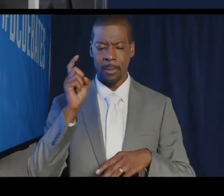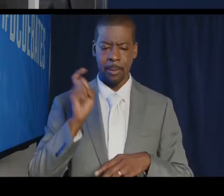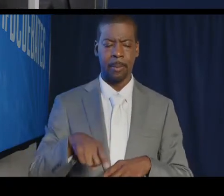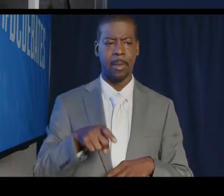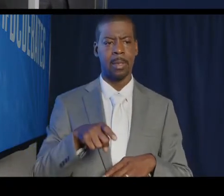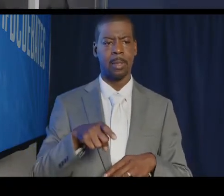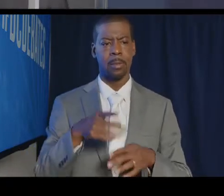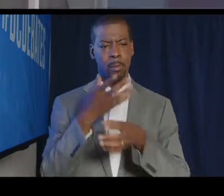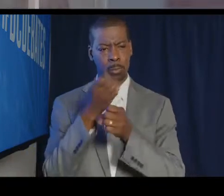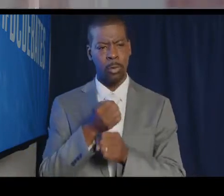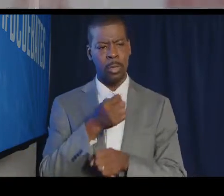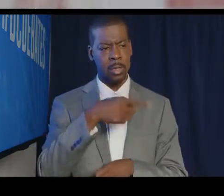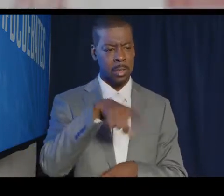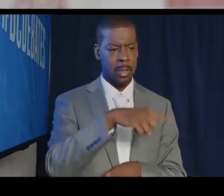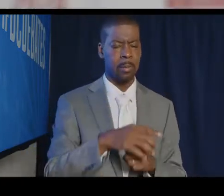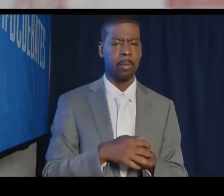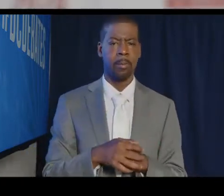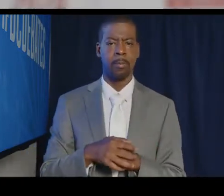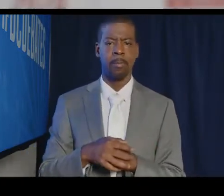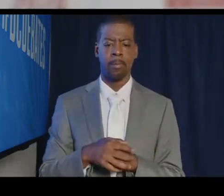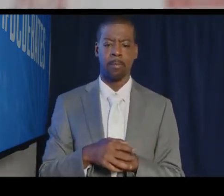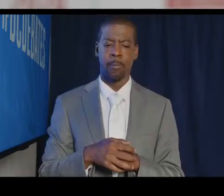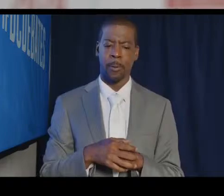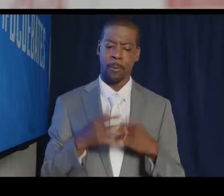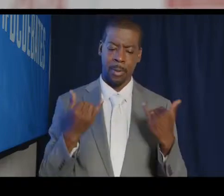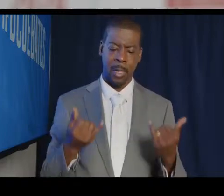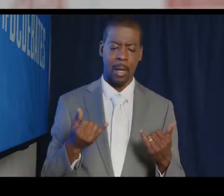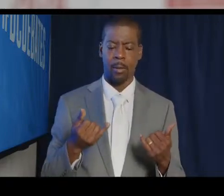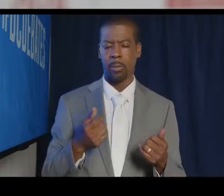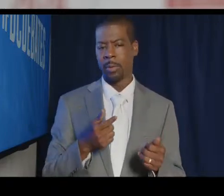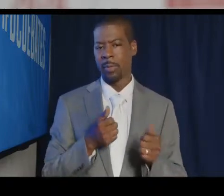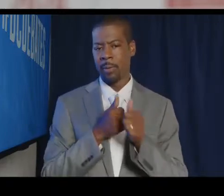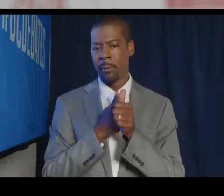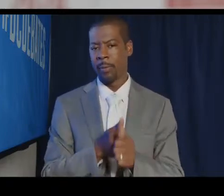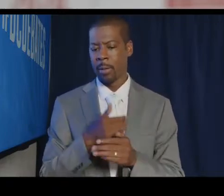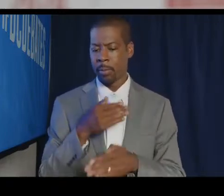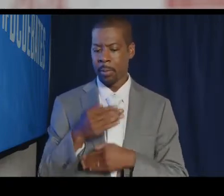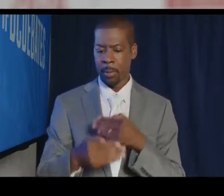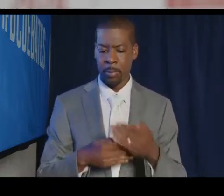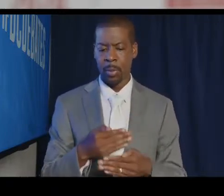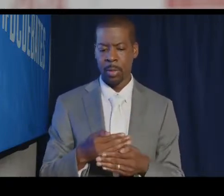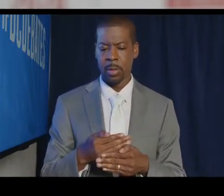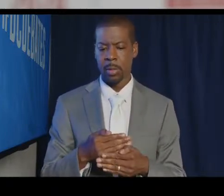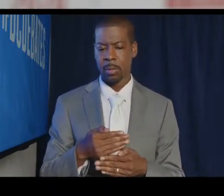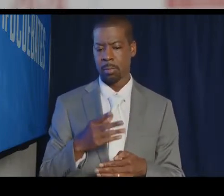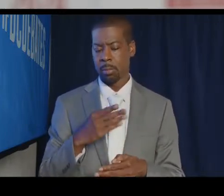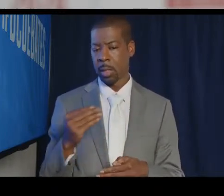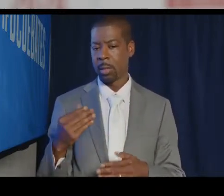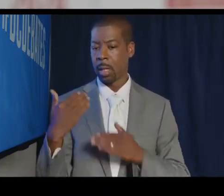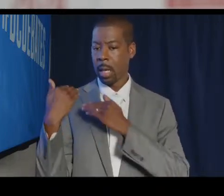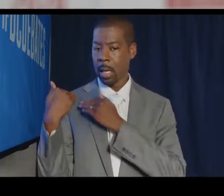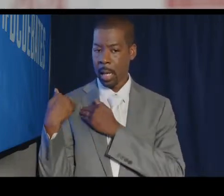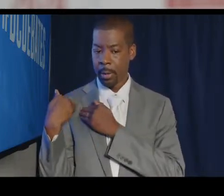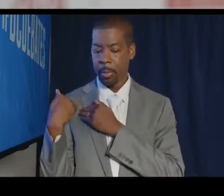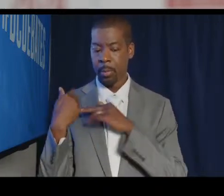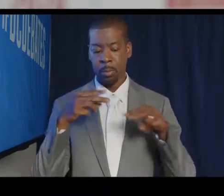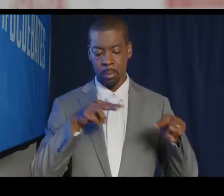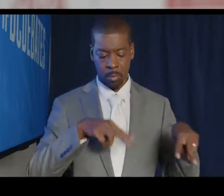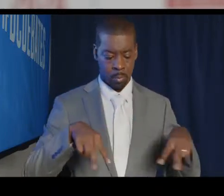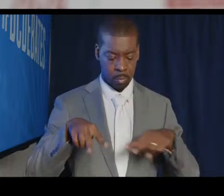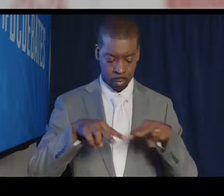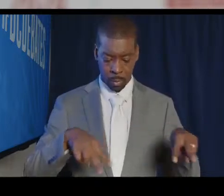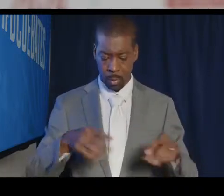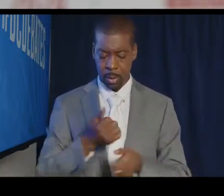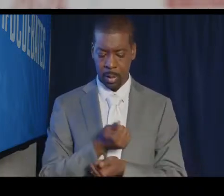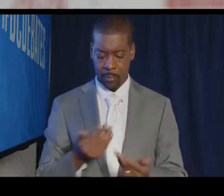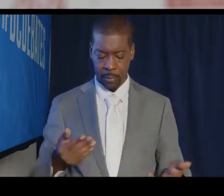day, what we need to do is follow the process that the council is following to make sure that we are being accountable, that we're looking at all the things that need to be looked at,